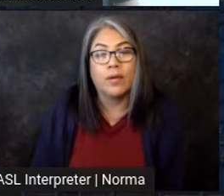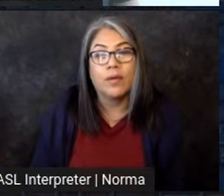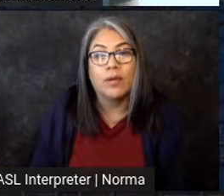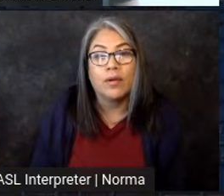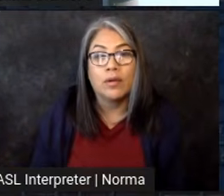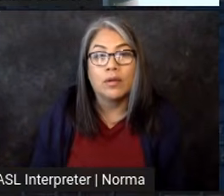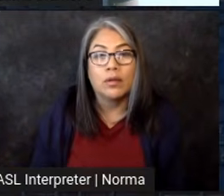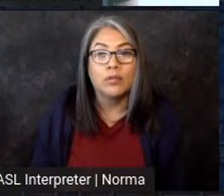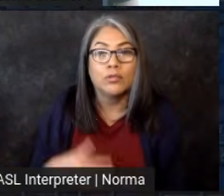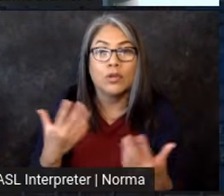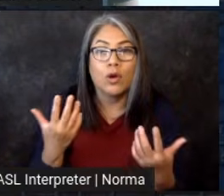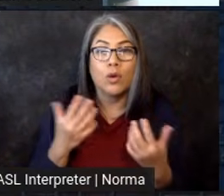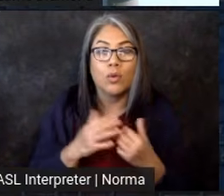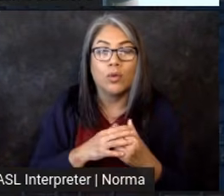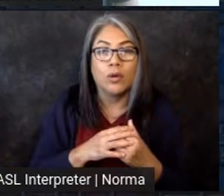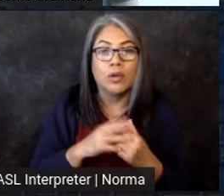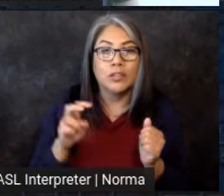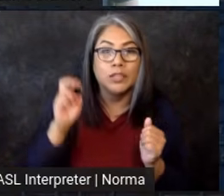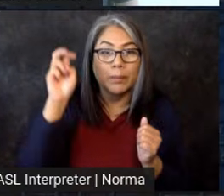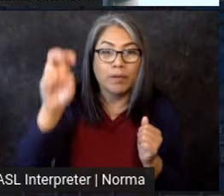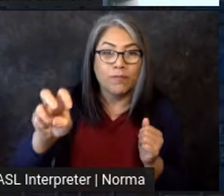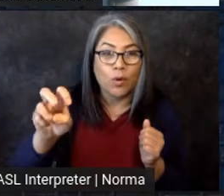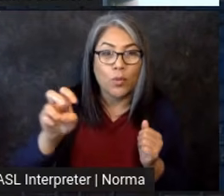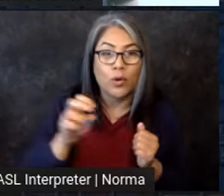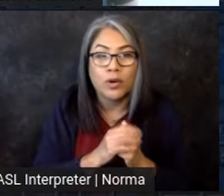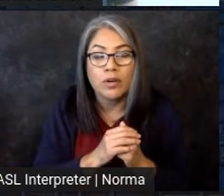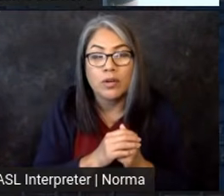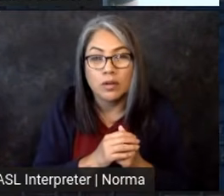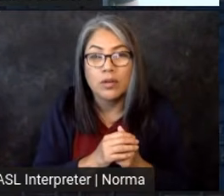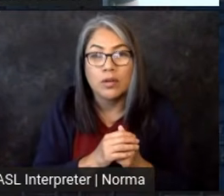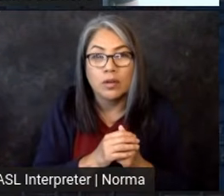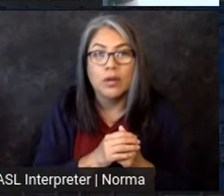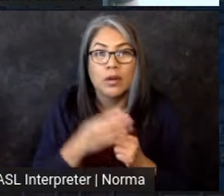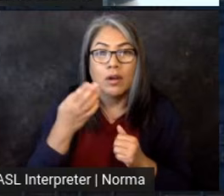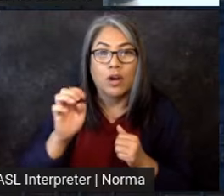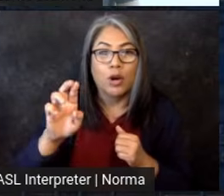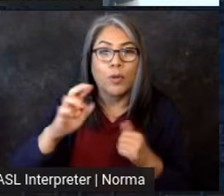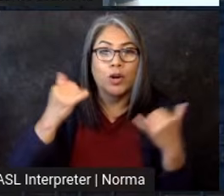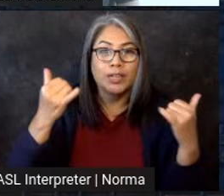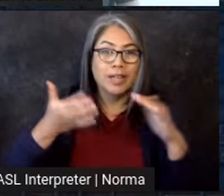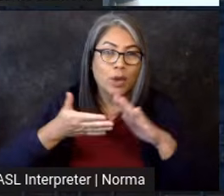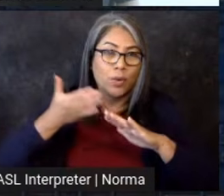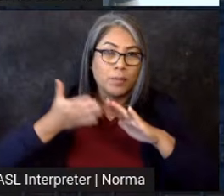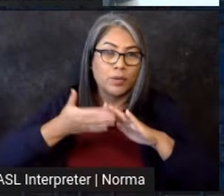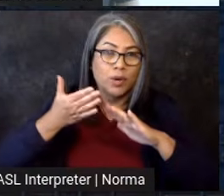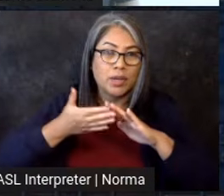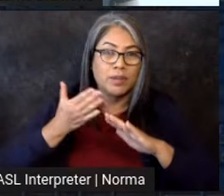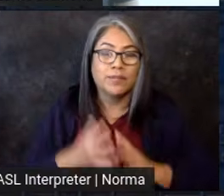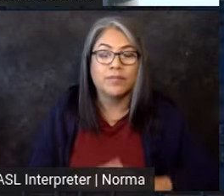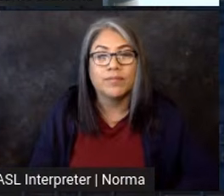So skipping forward here, and Harbor is now up and running.